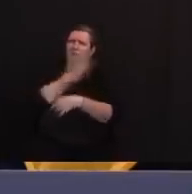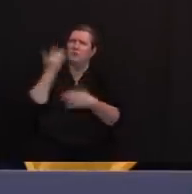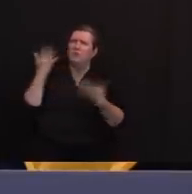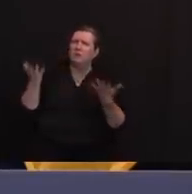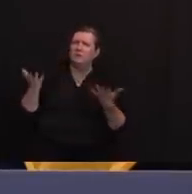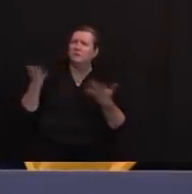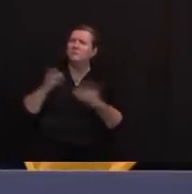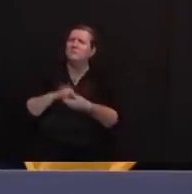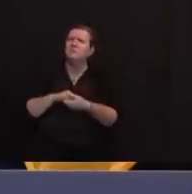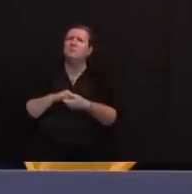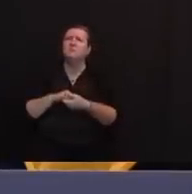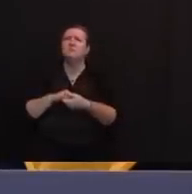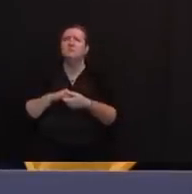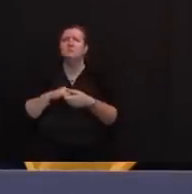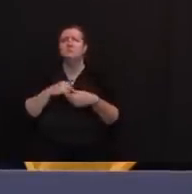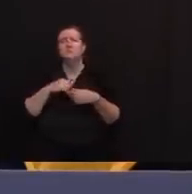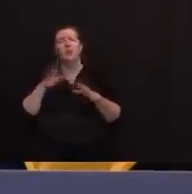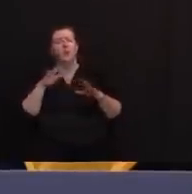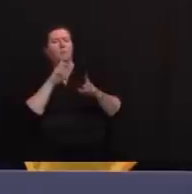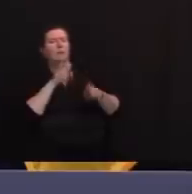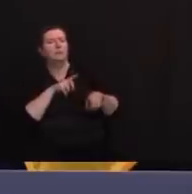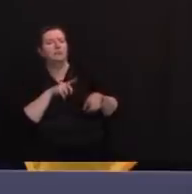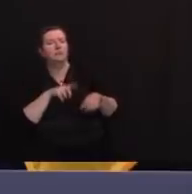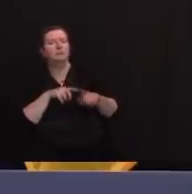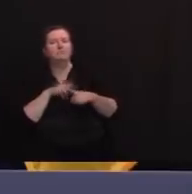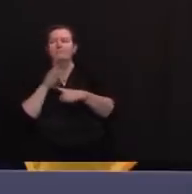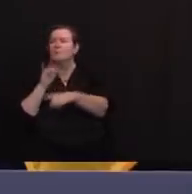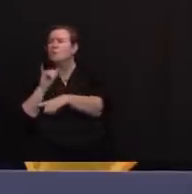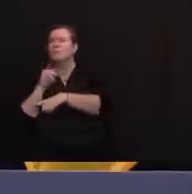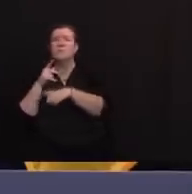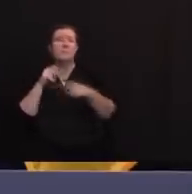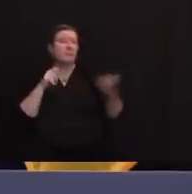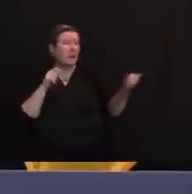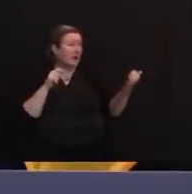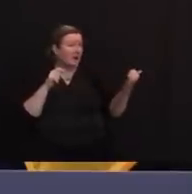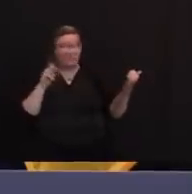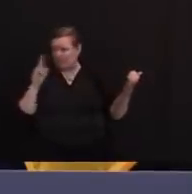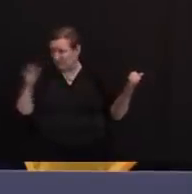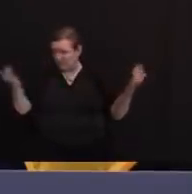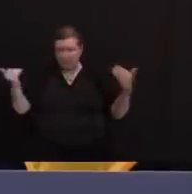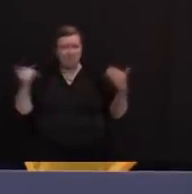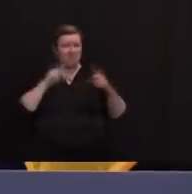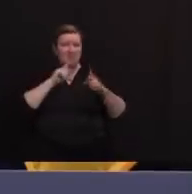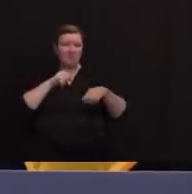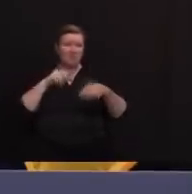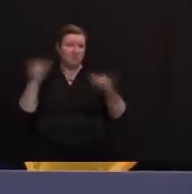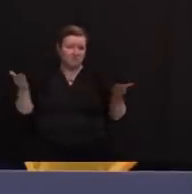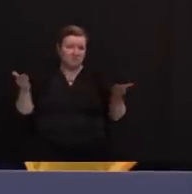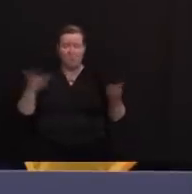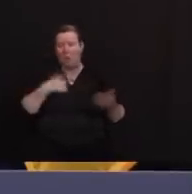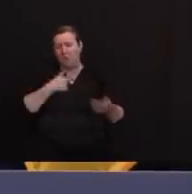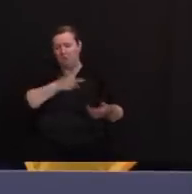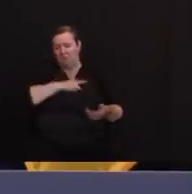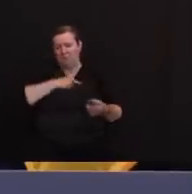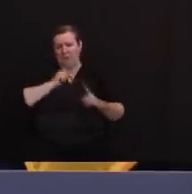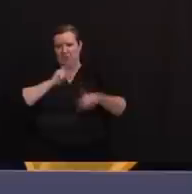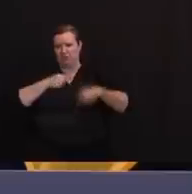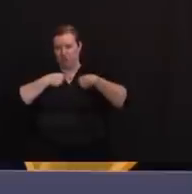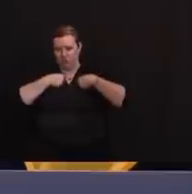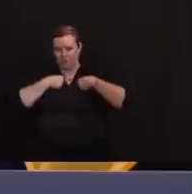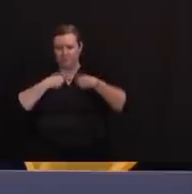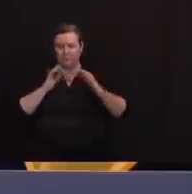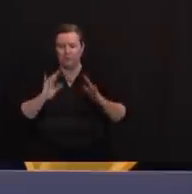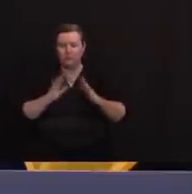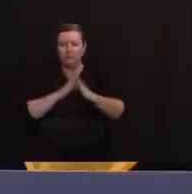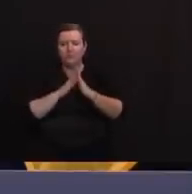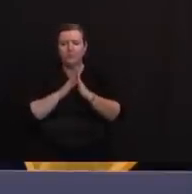I'll answer a couple of these, but Judy and Pat should weigh in here. Yeah, I